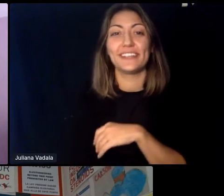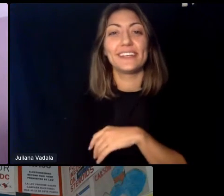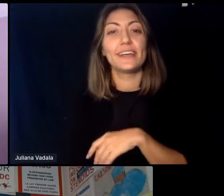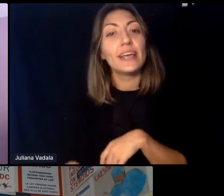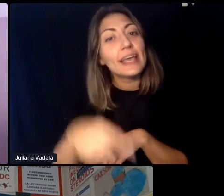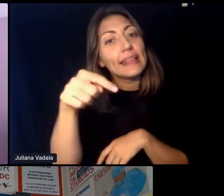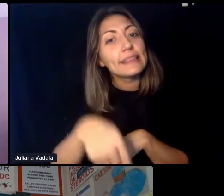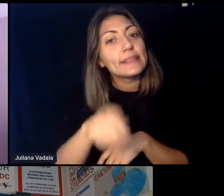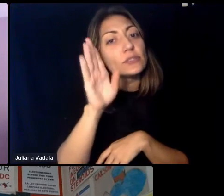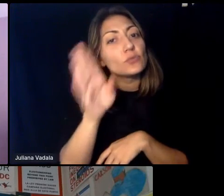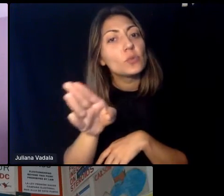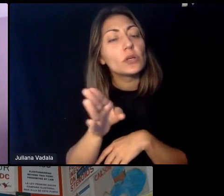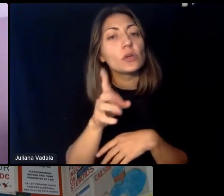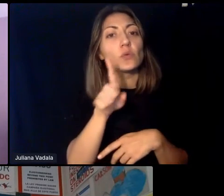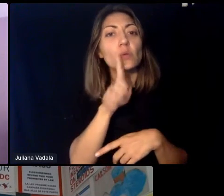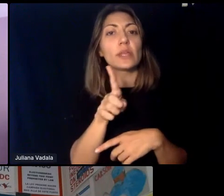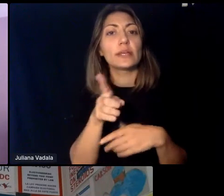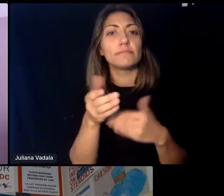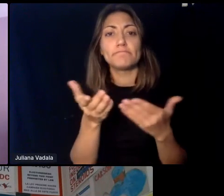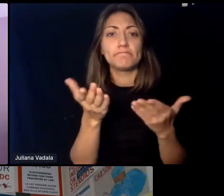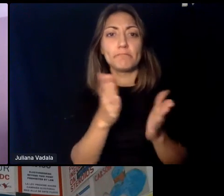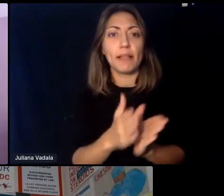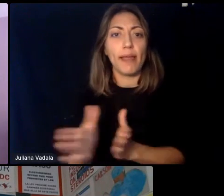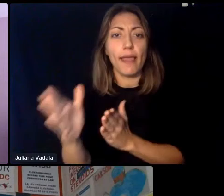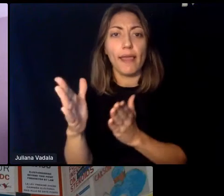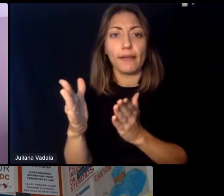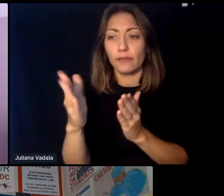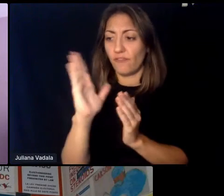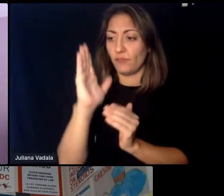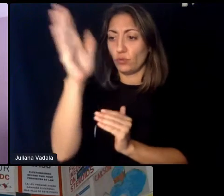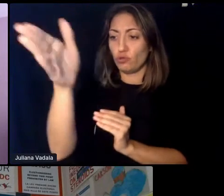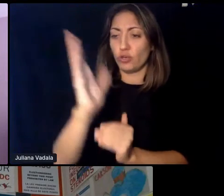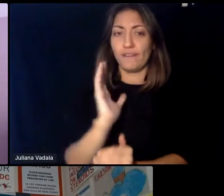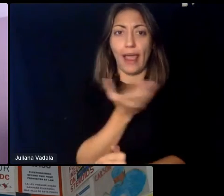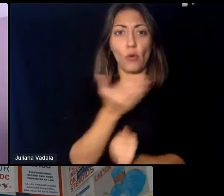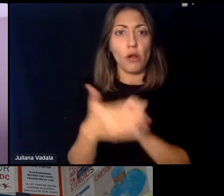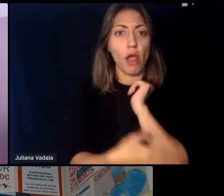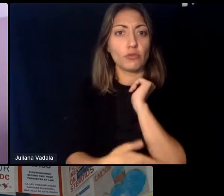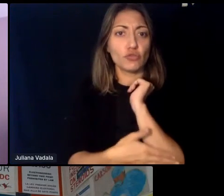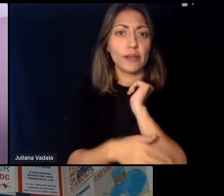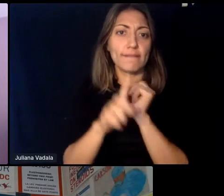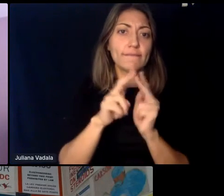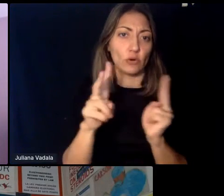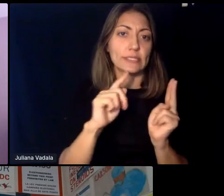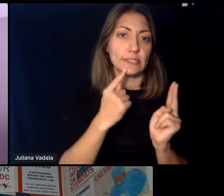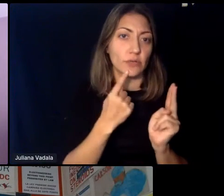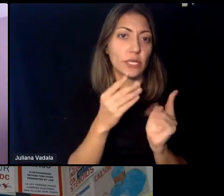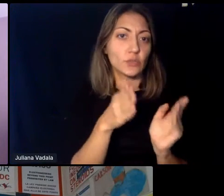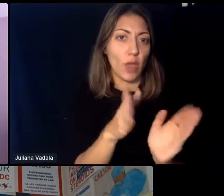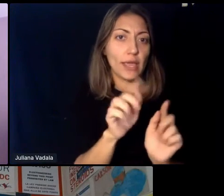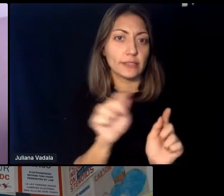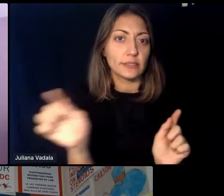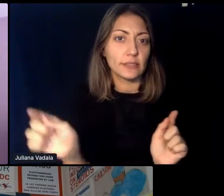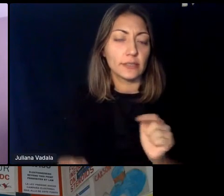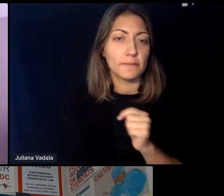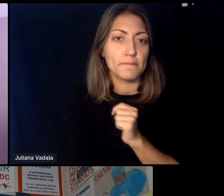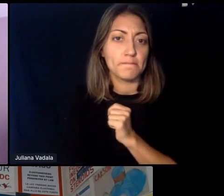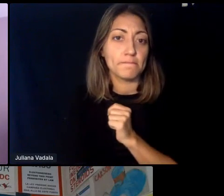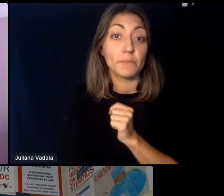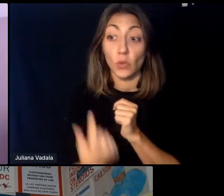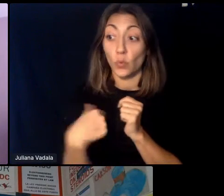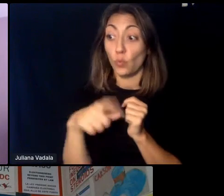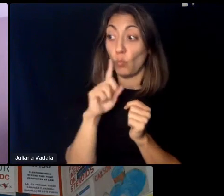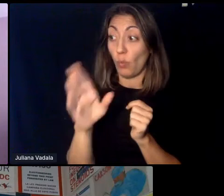in serious and irreversible ways. We will be fighting the impacts of the last 4 years